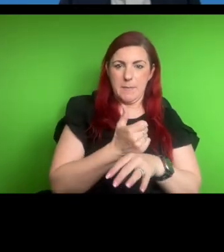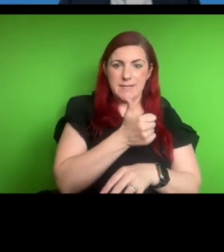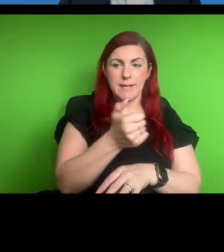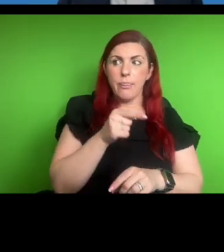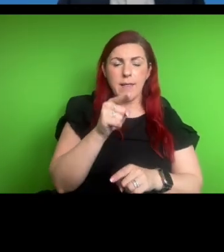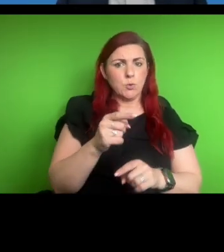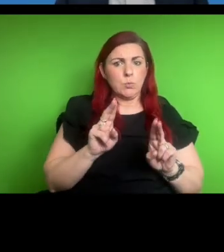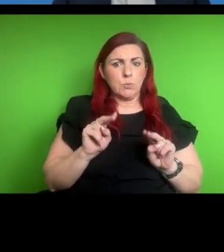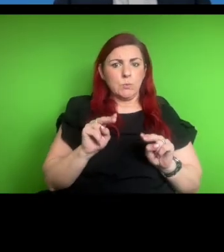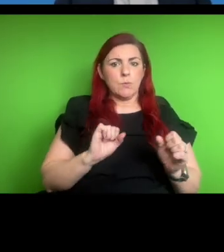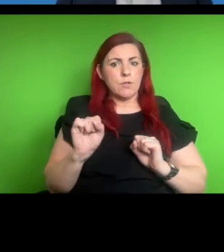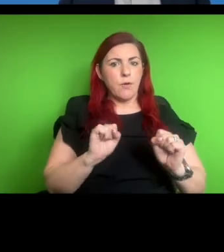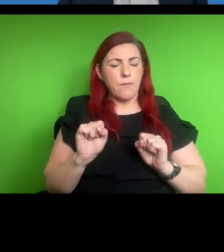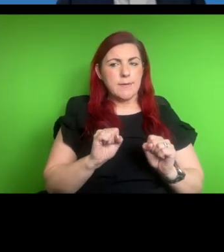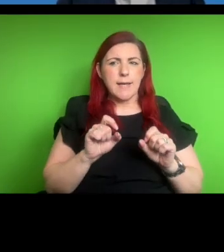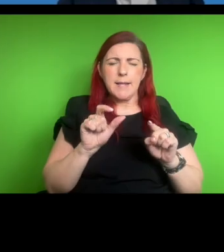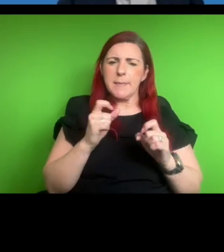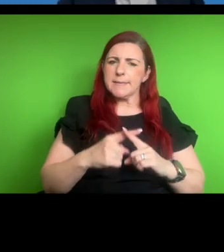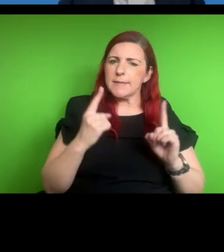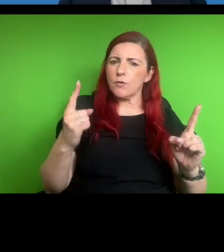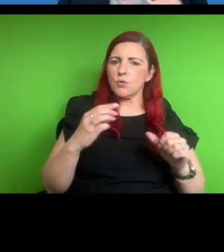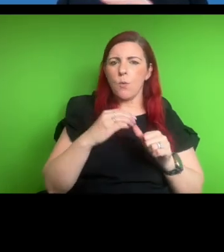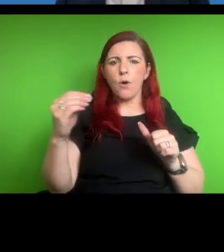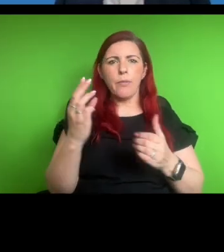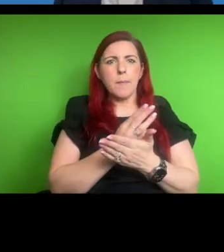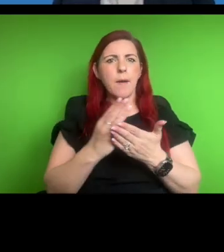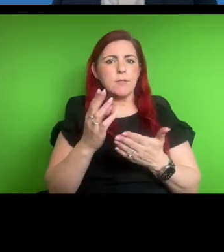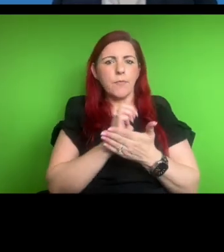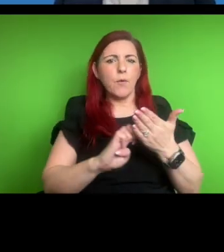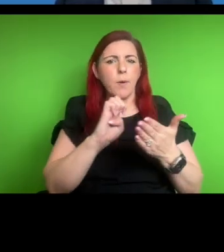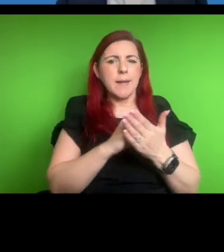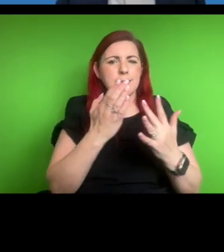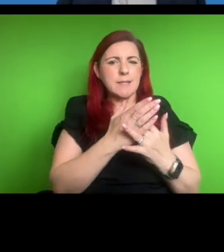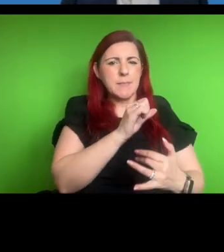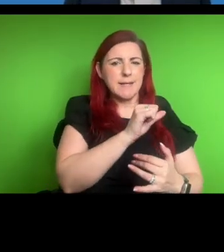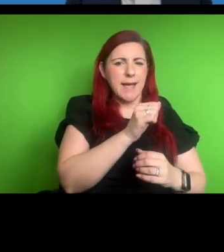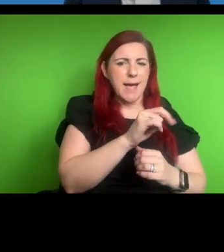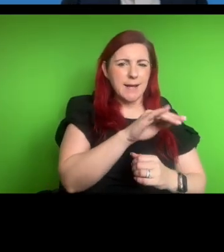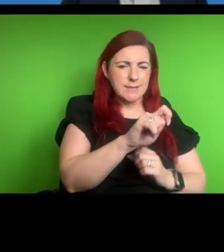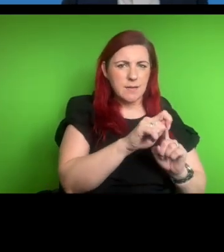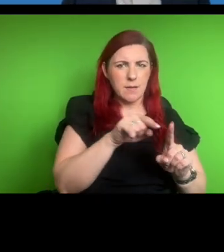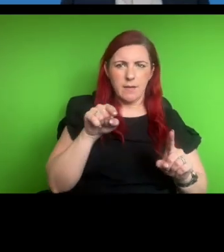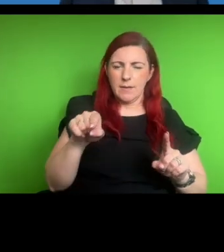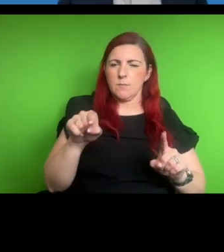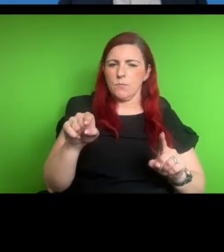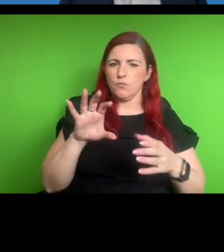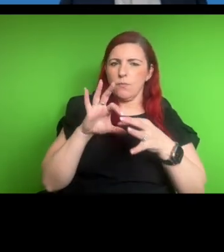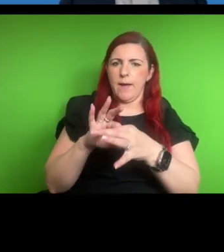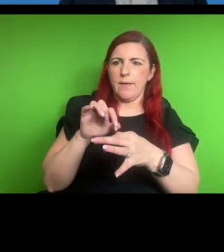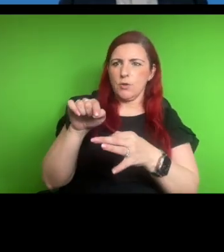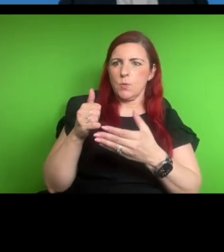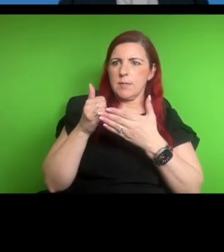different to other parts of the European Accessibility Act, but it is relevant to the support service standard as